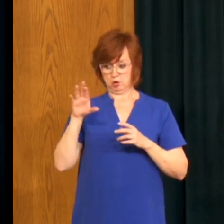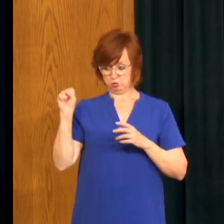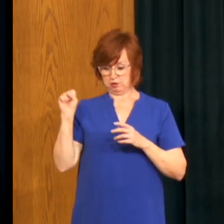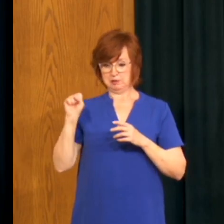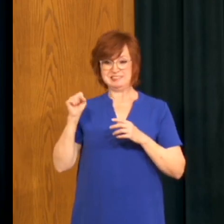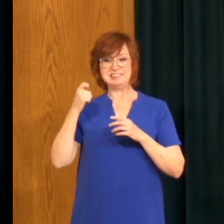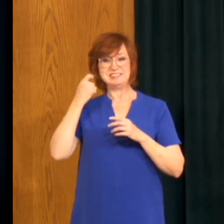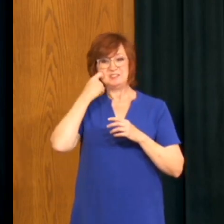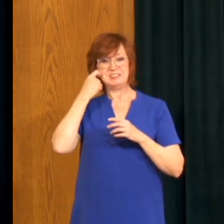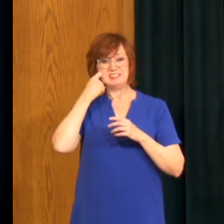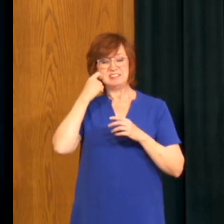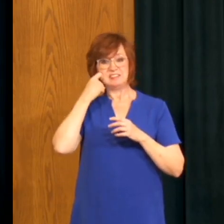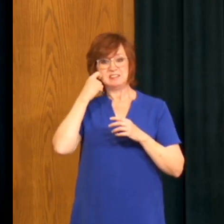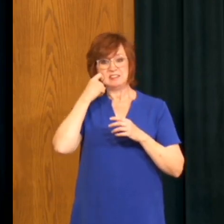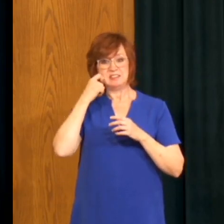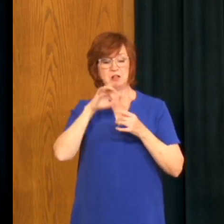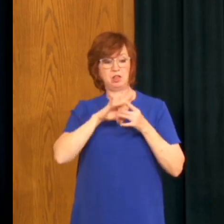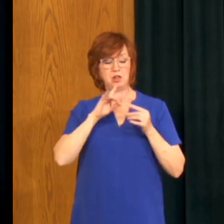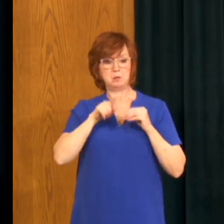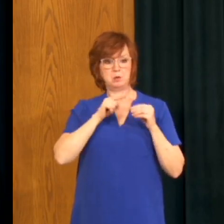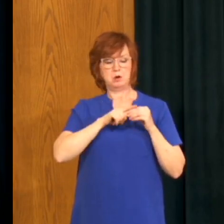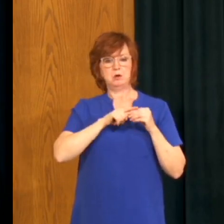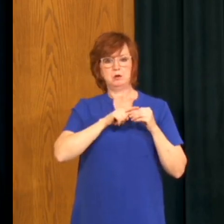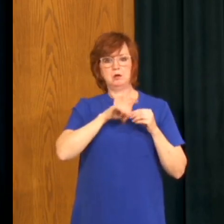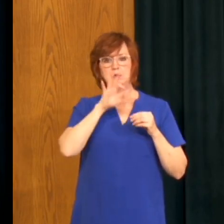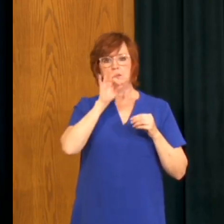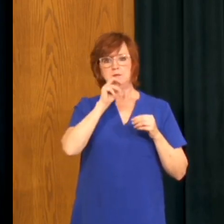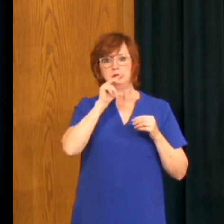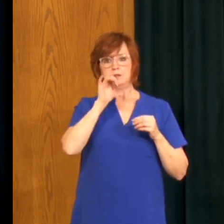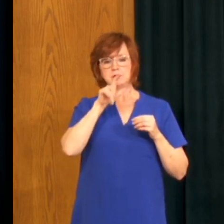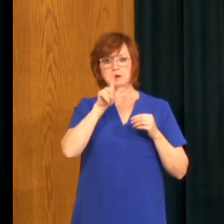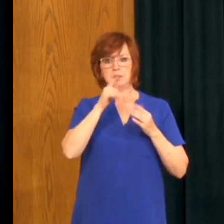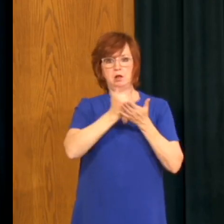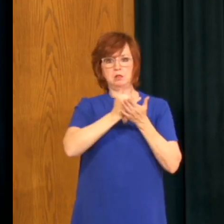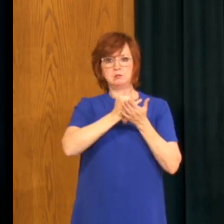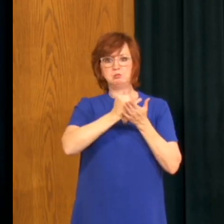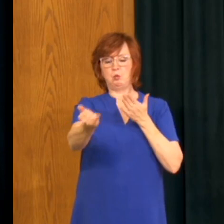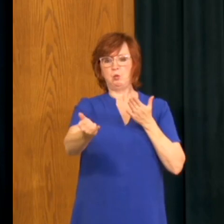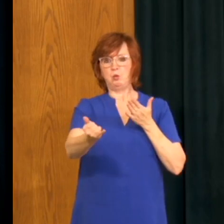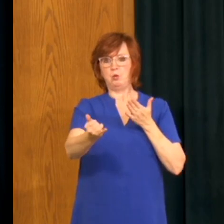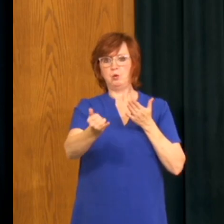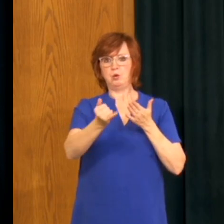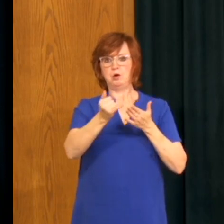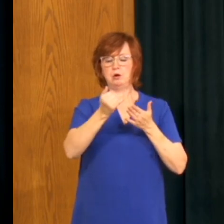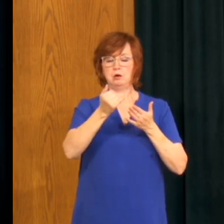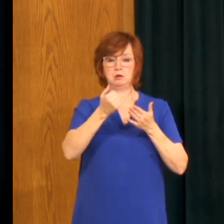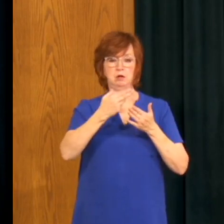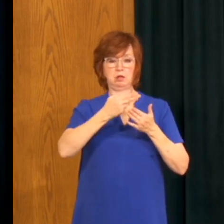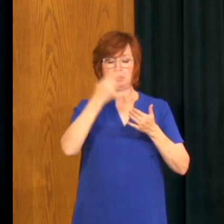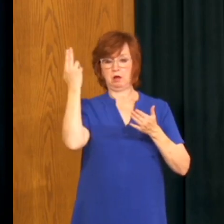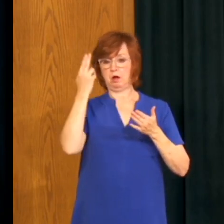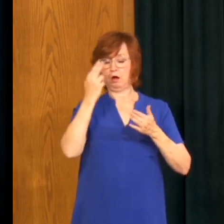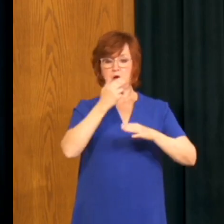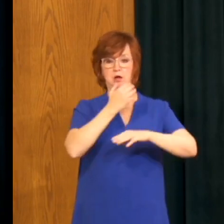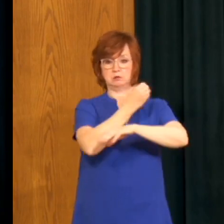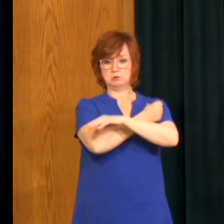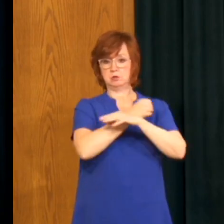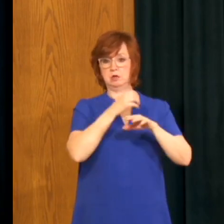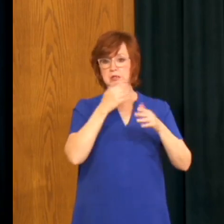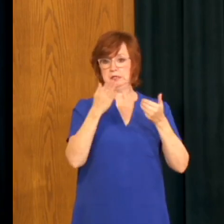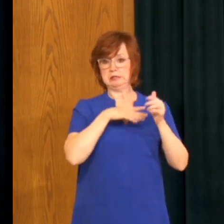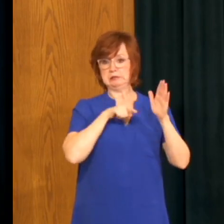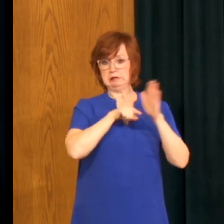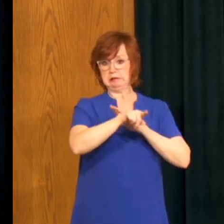contaminants in drugs, illicit drug supply, which is already illegal here in this province, and some of the actions that we've taken